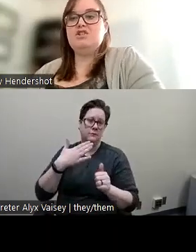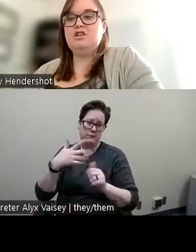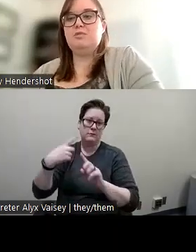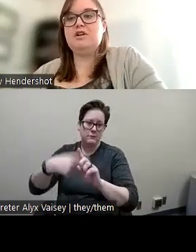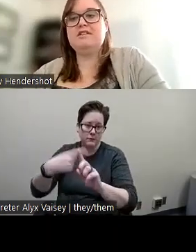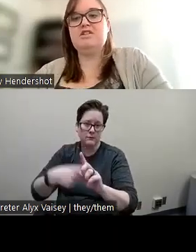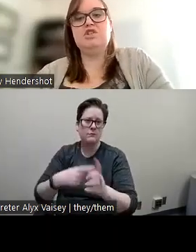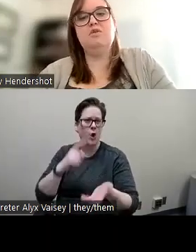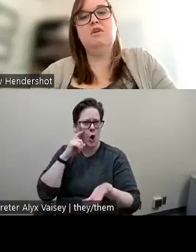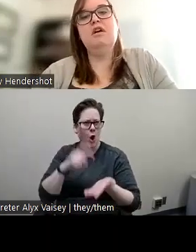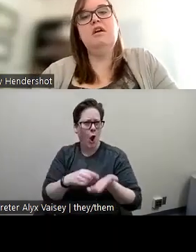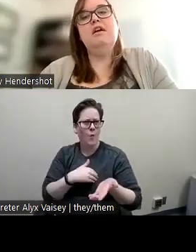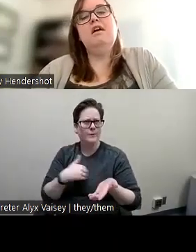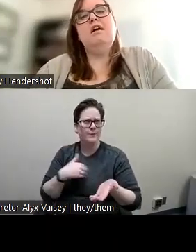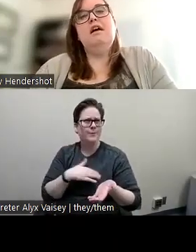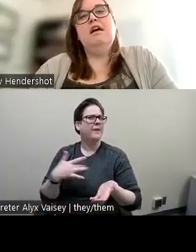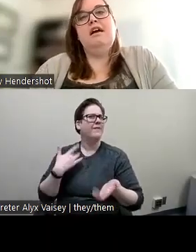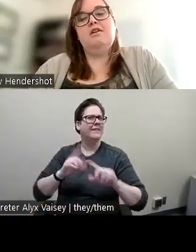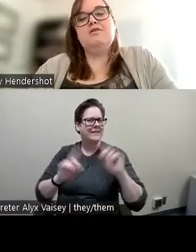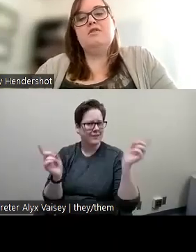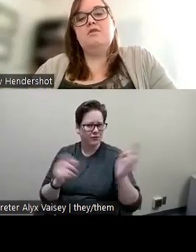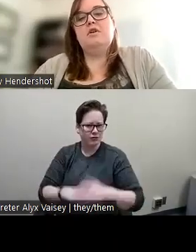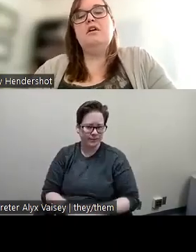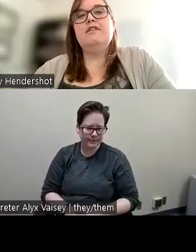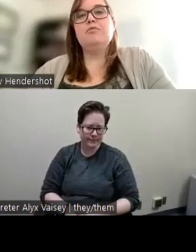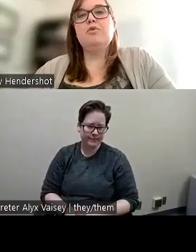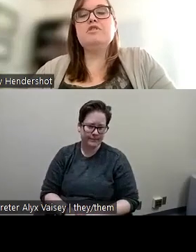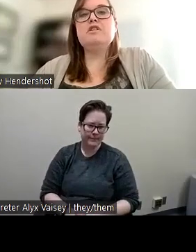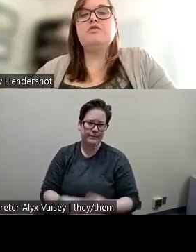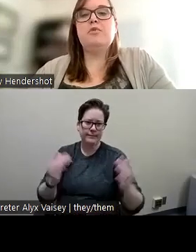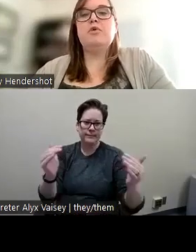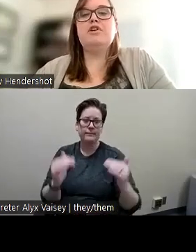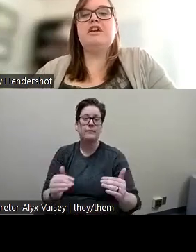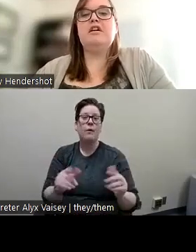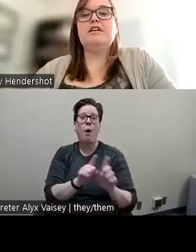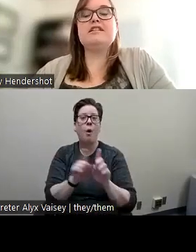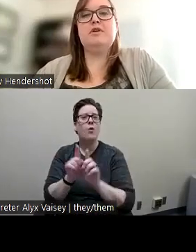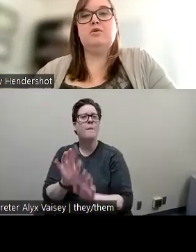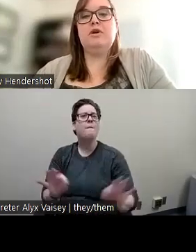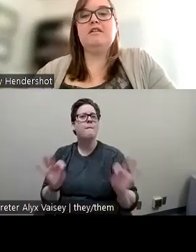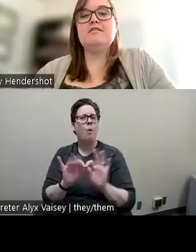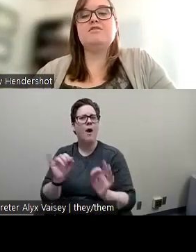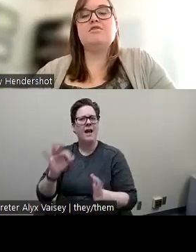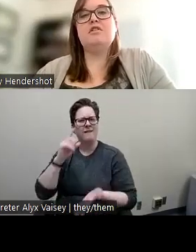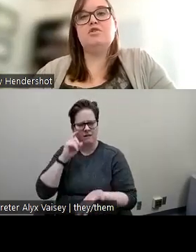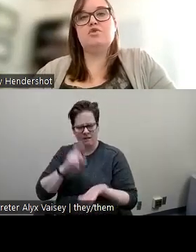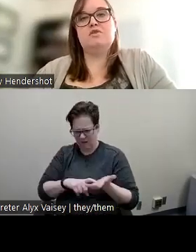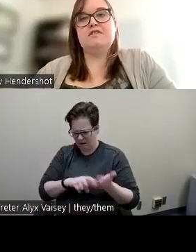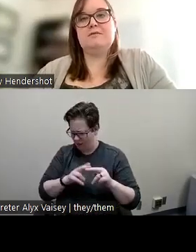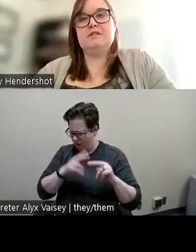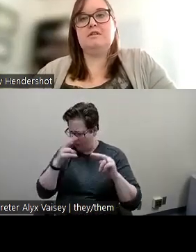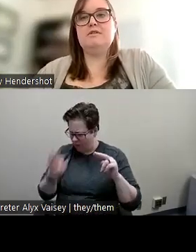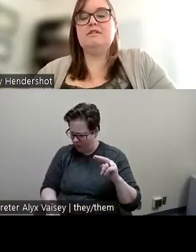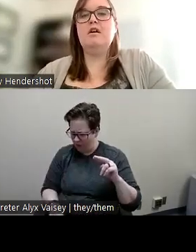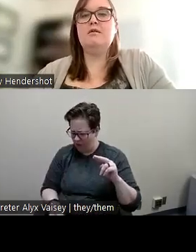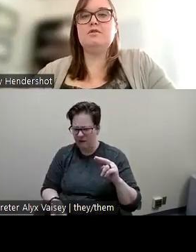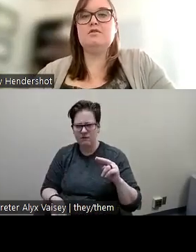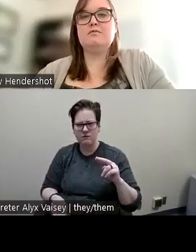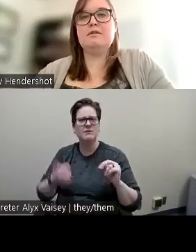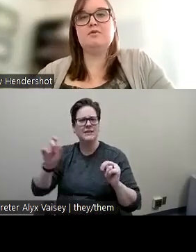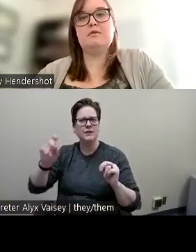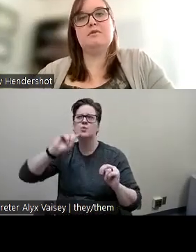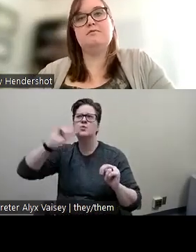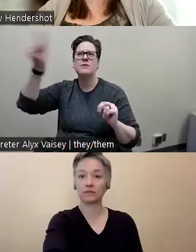any changes in your breast tissue. And also the importance of reporting unexplained weight loss or unusual symptoms.